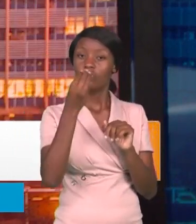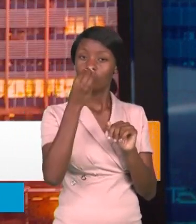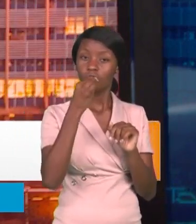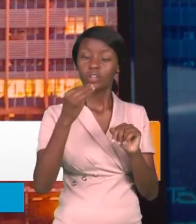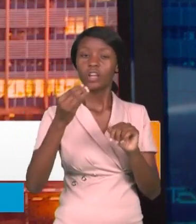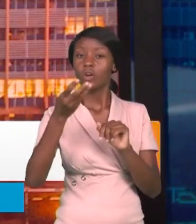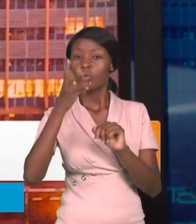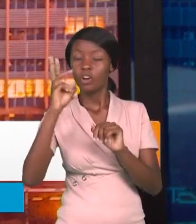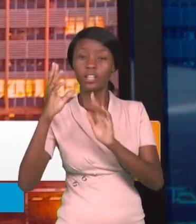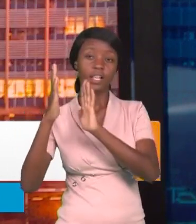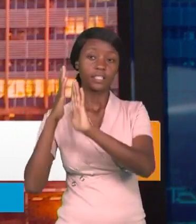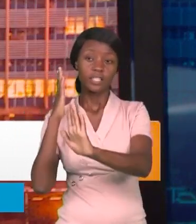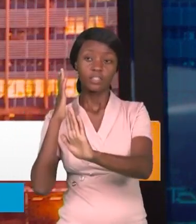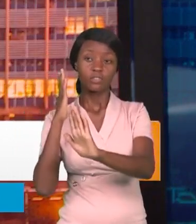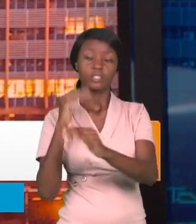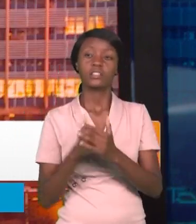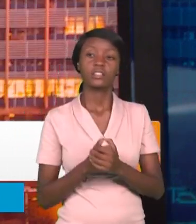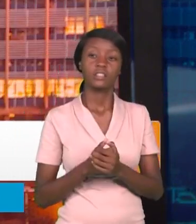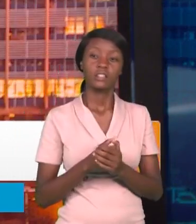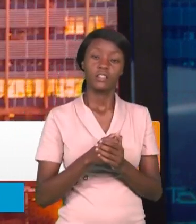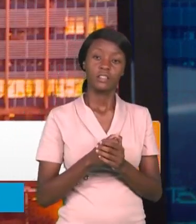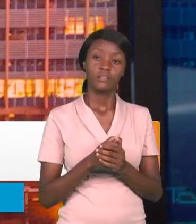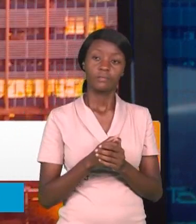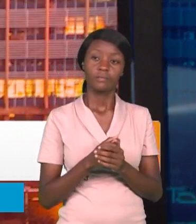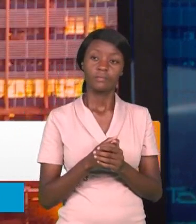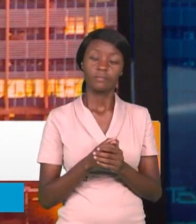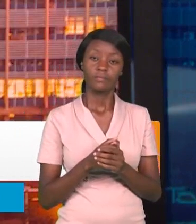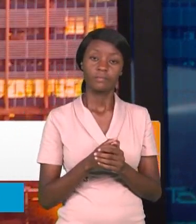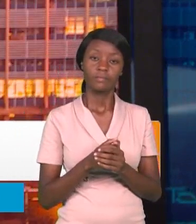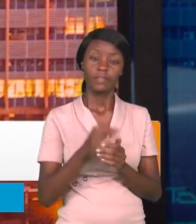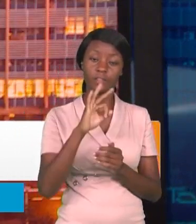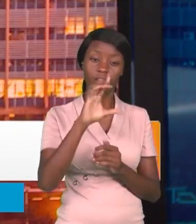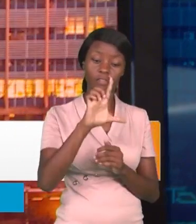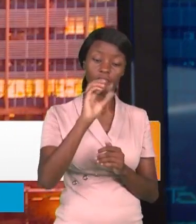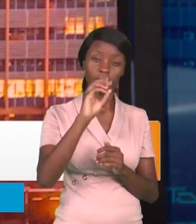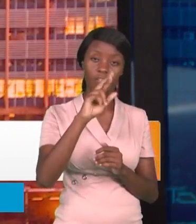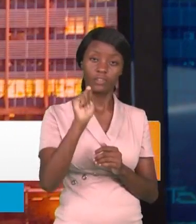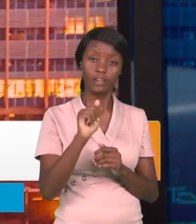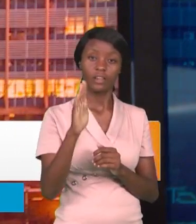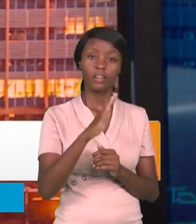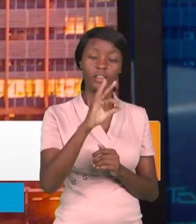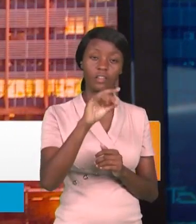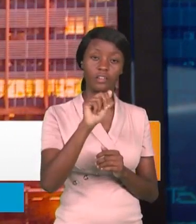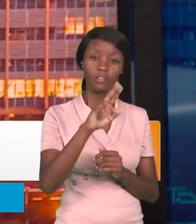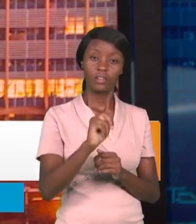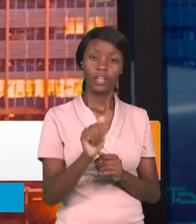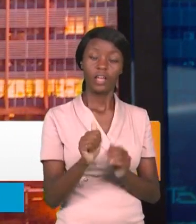of both flora, fauna, and aquatic life. So you realize with that, we would want